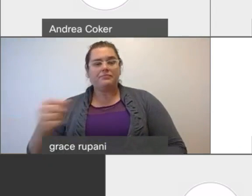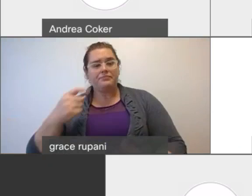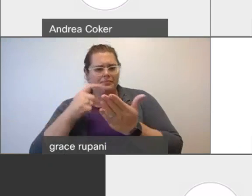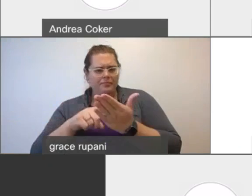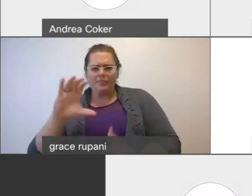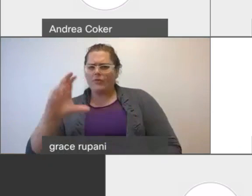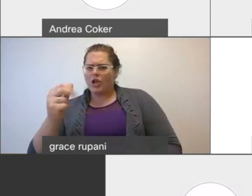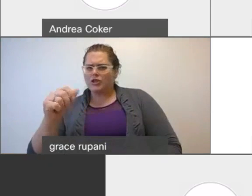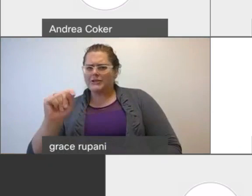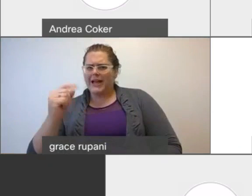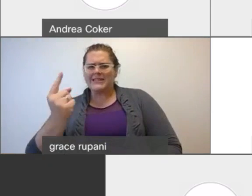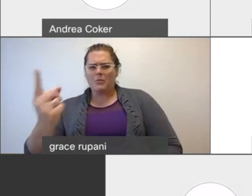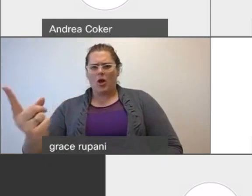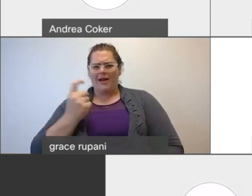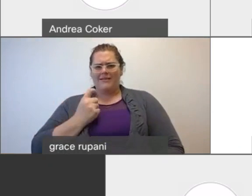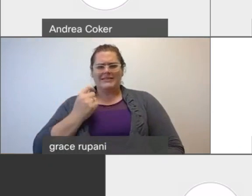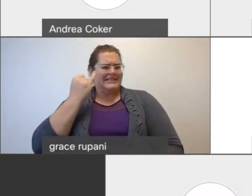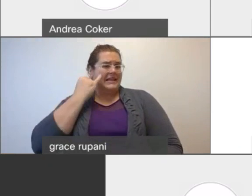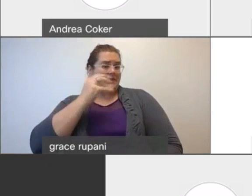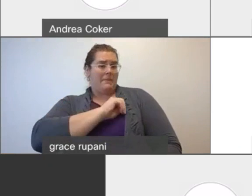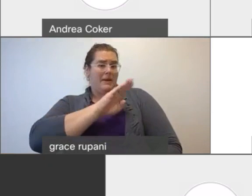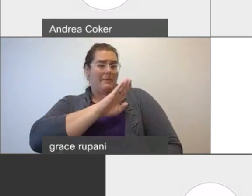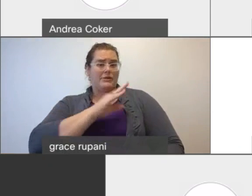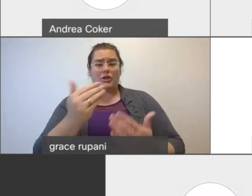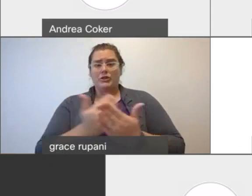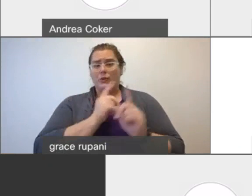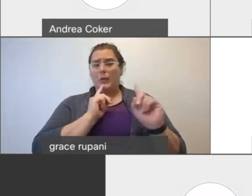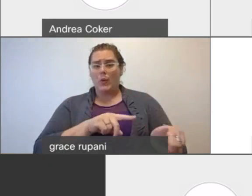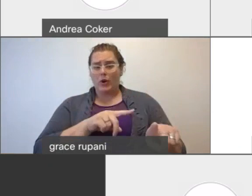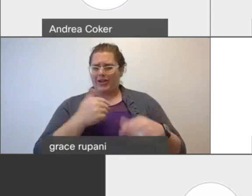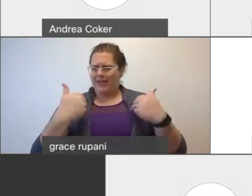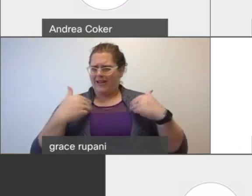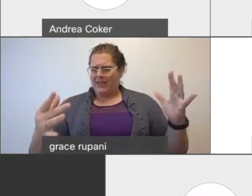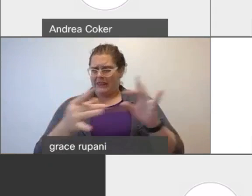I'm pretty certain that the mayor's order is on the coronavirus website.